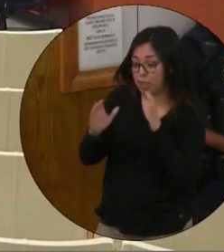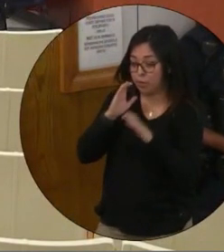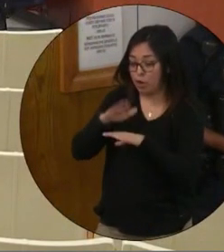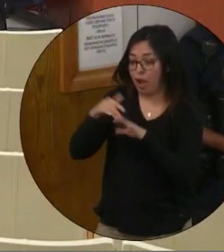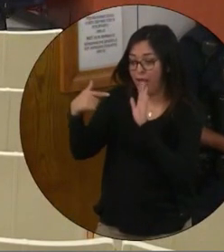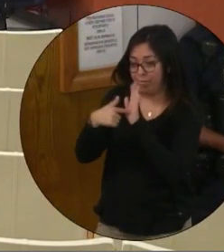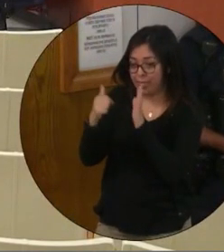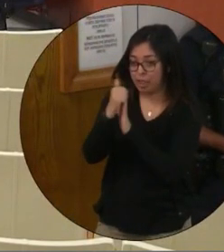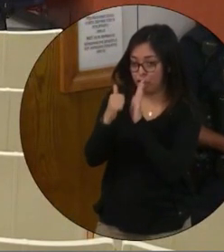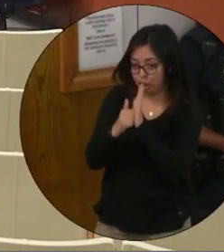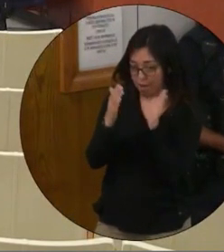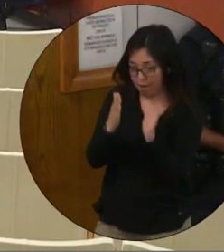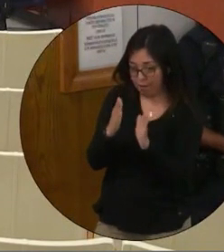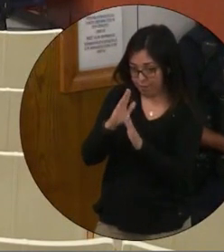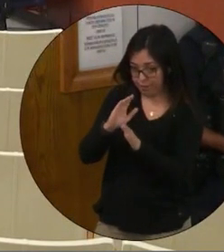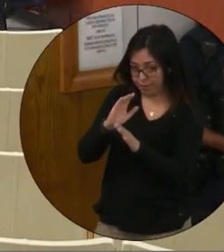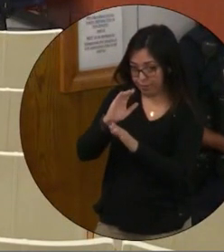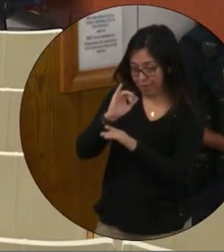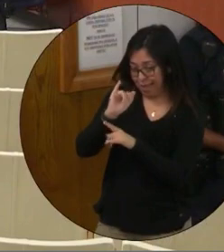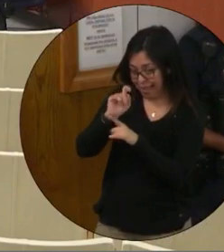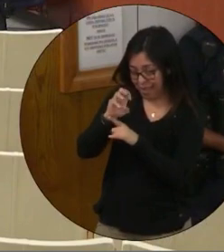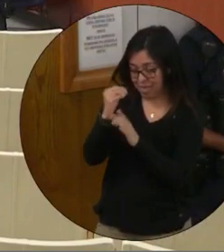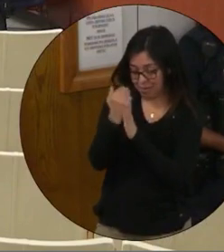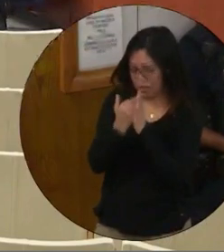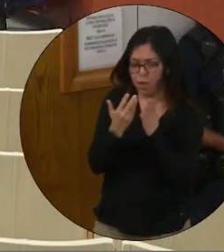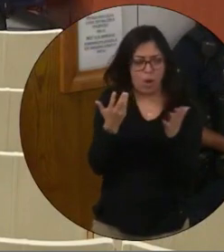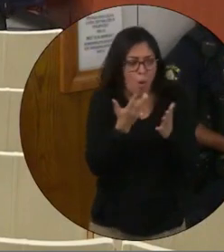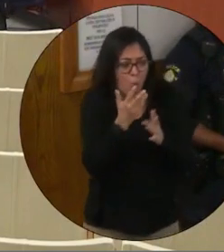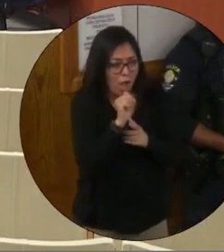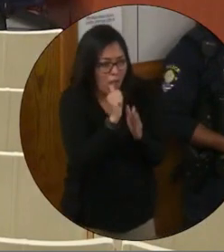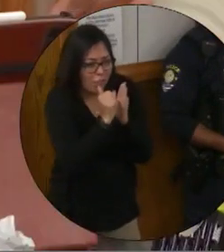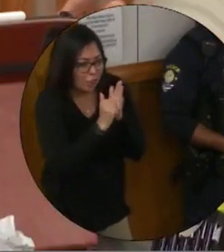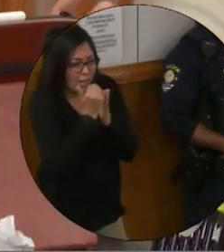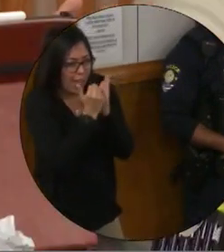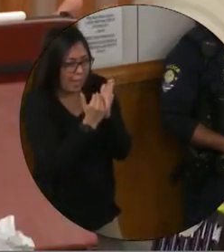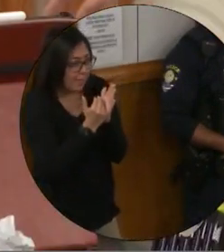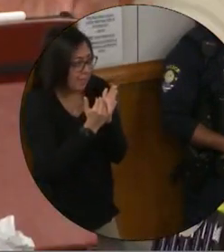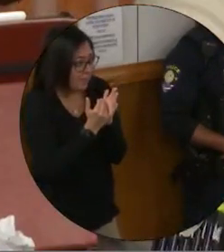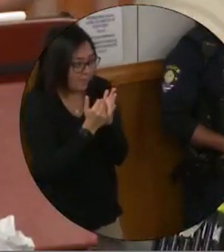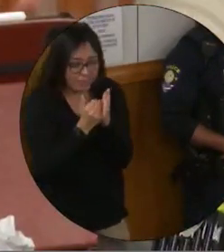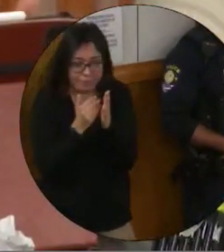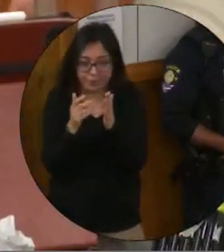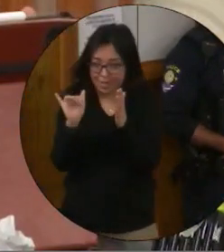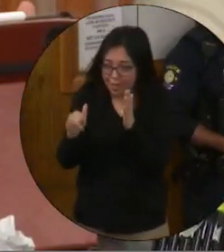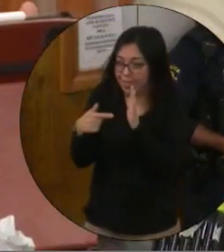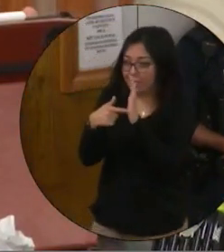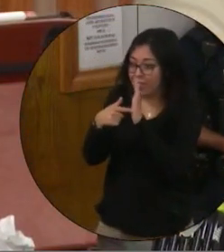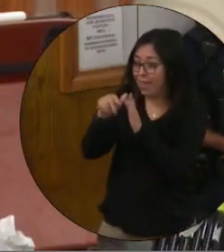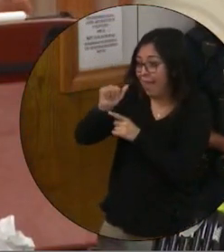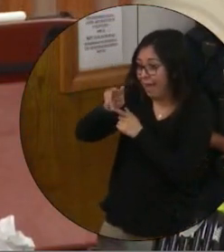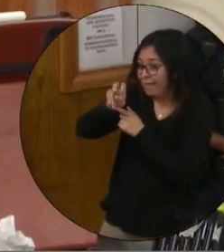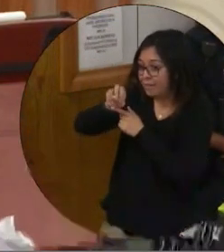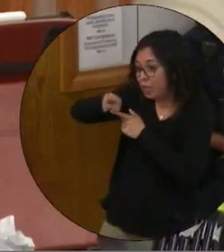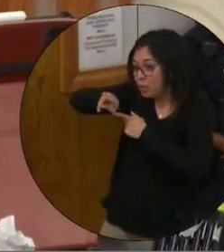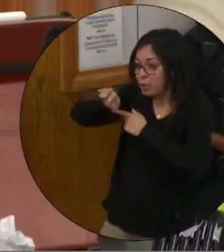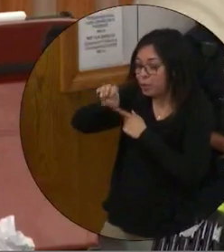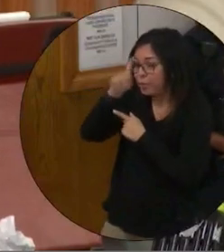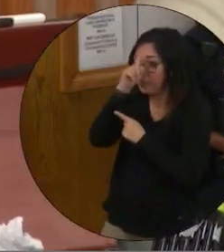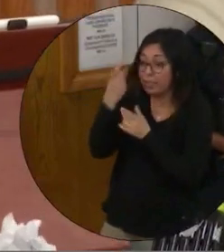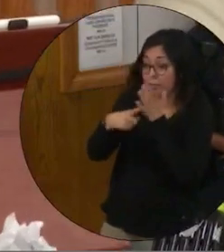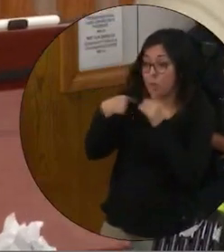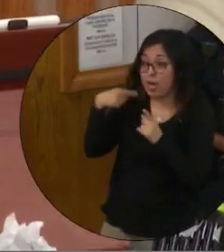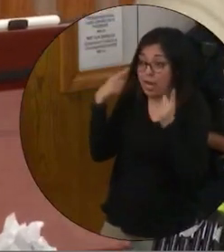item. On what agenda item? I don't know if this is the avenue, because from what